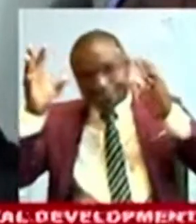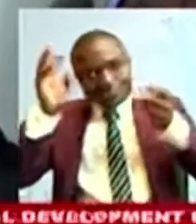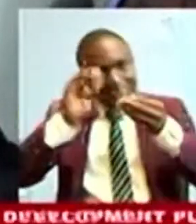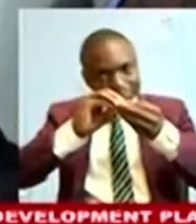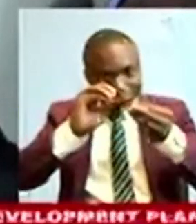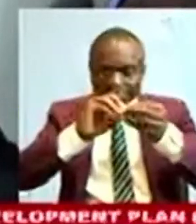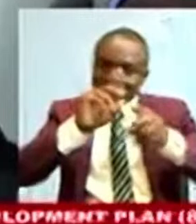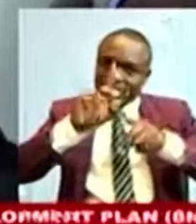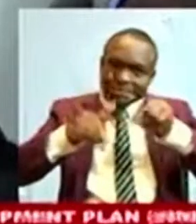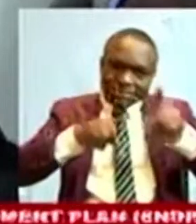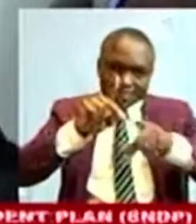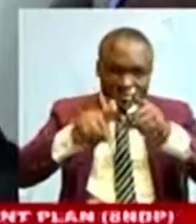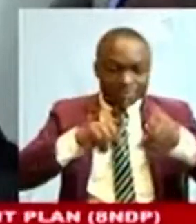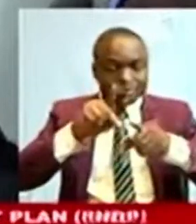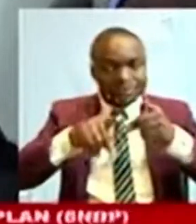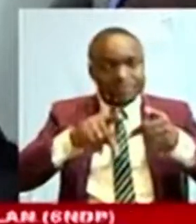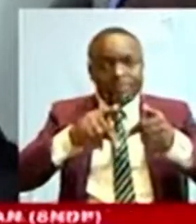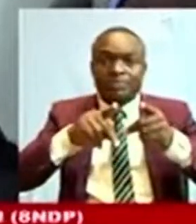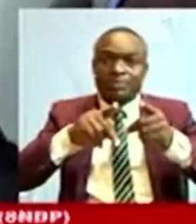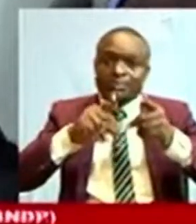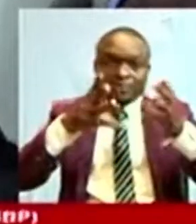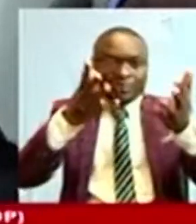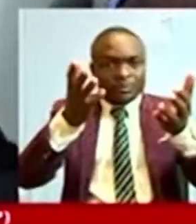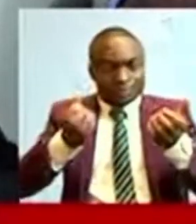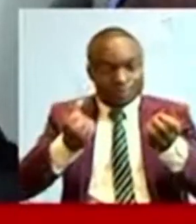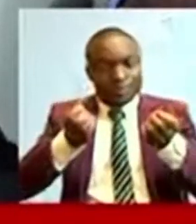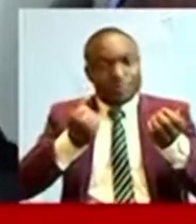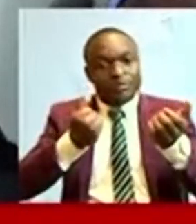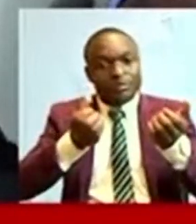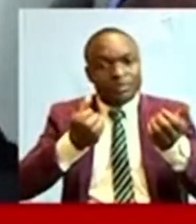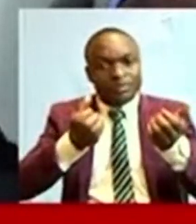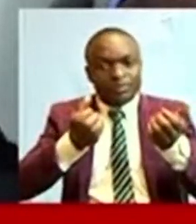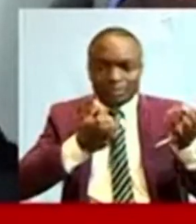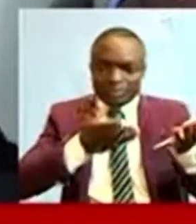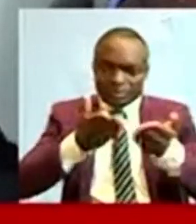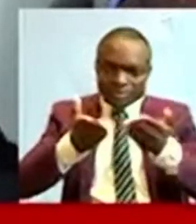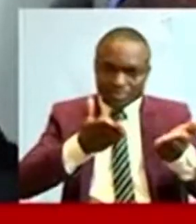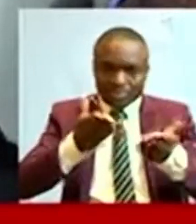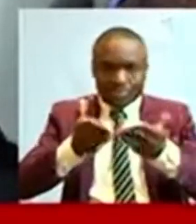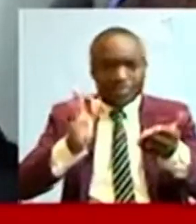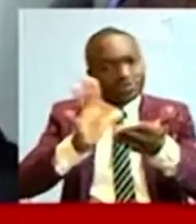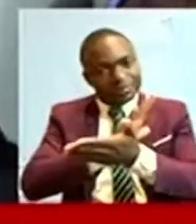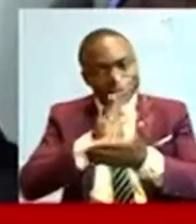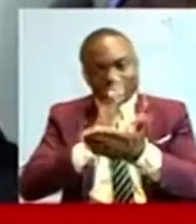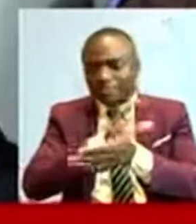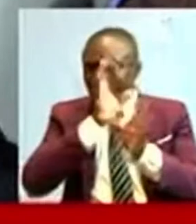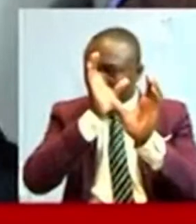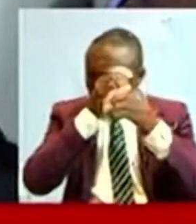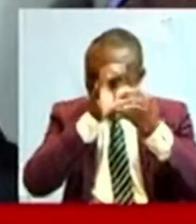for these services, including early diagnosis and screening.